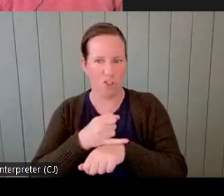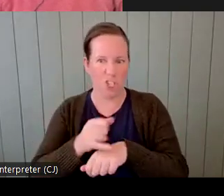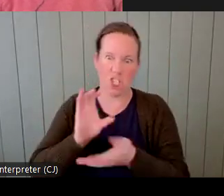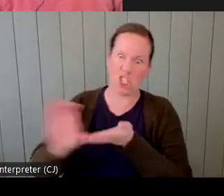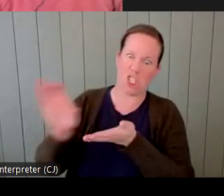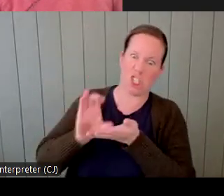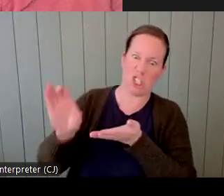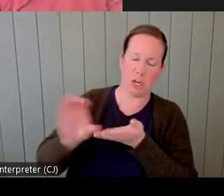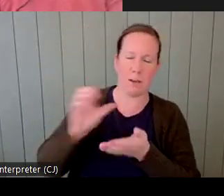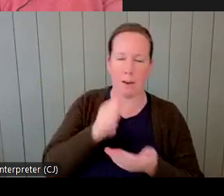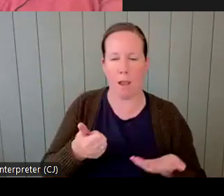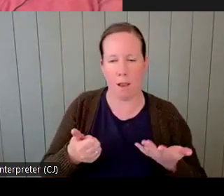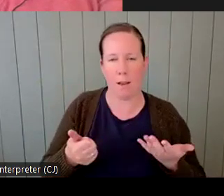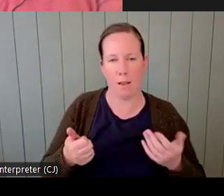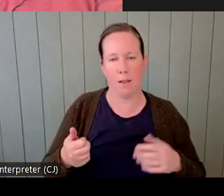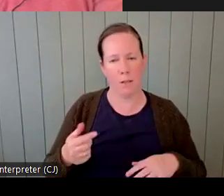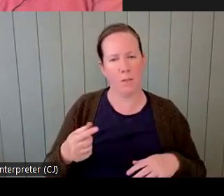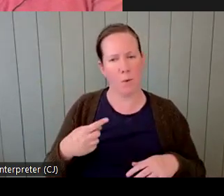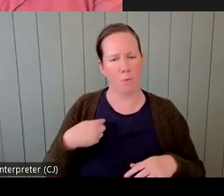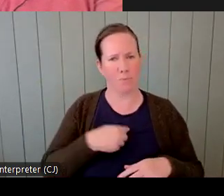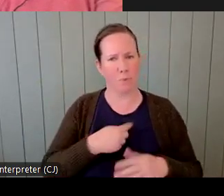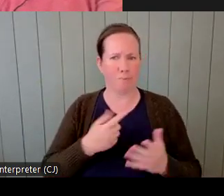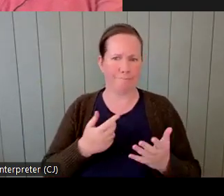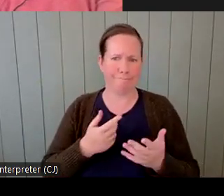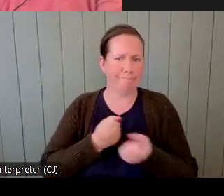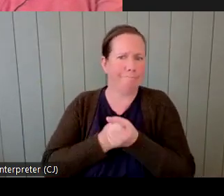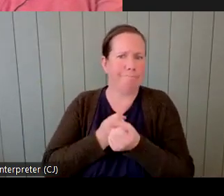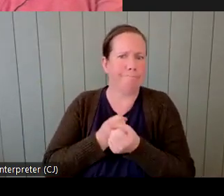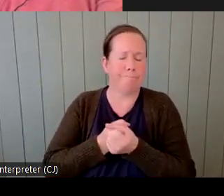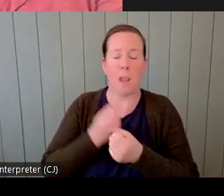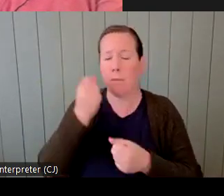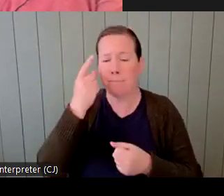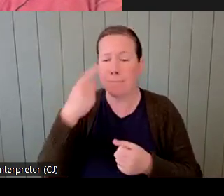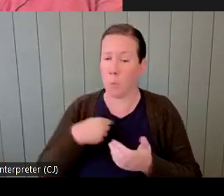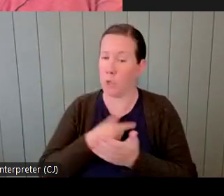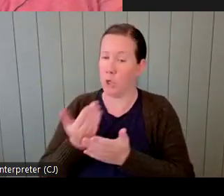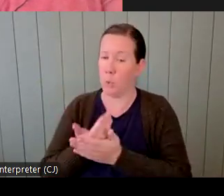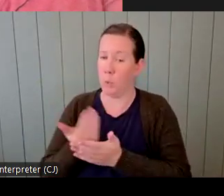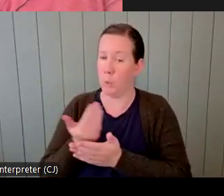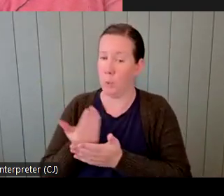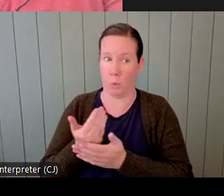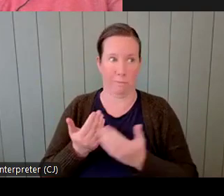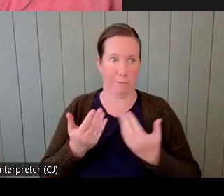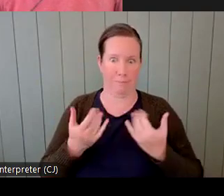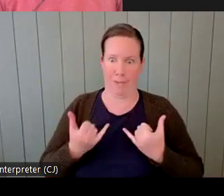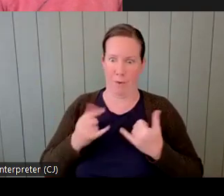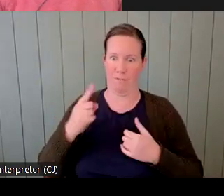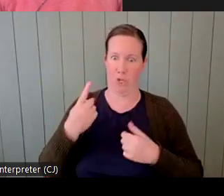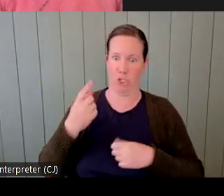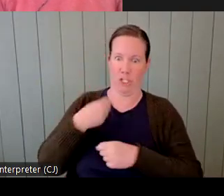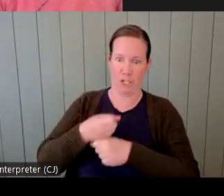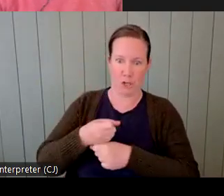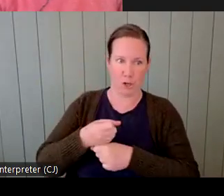And that's what we are here doing. We are very new at this time. This is going to be our first year of